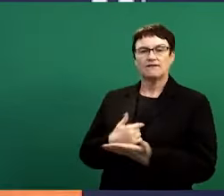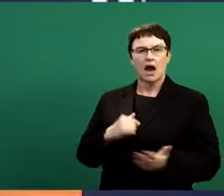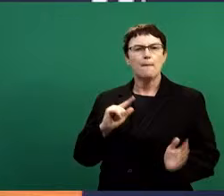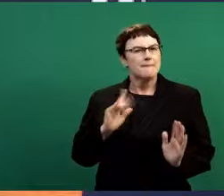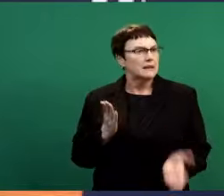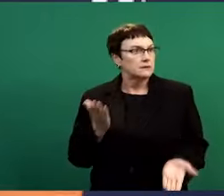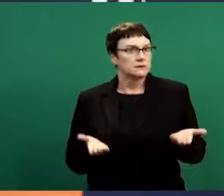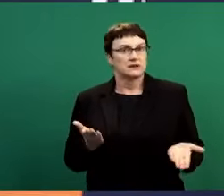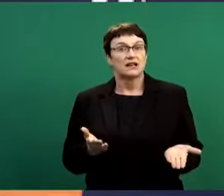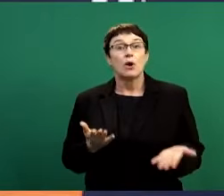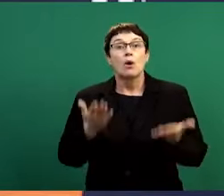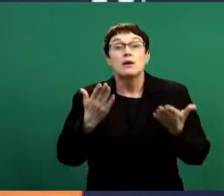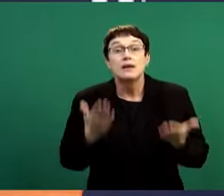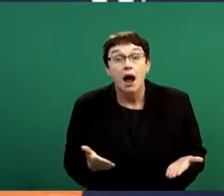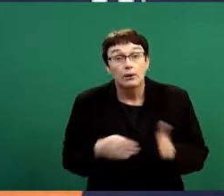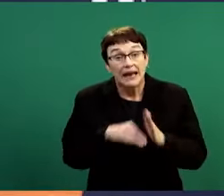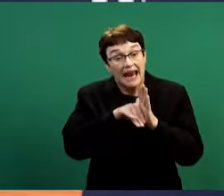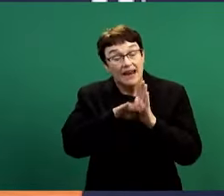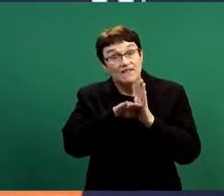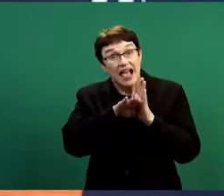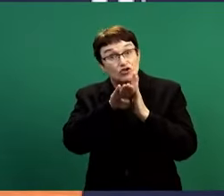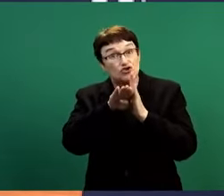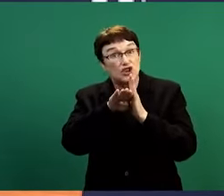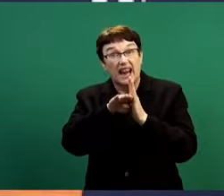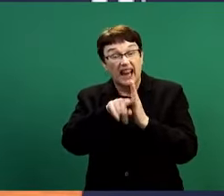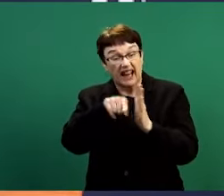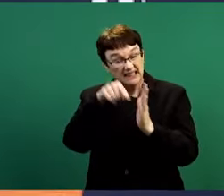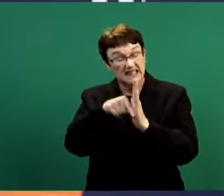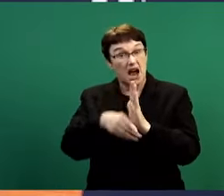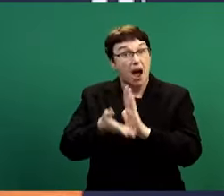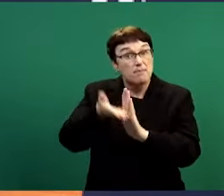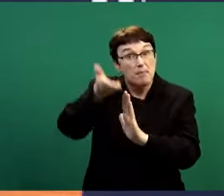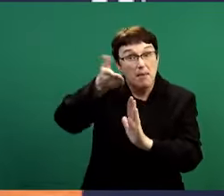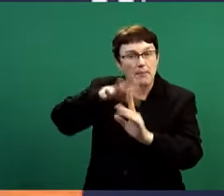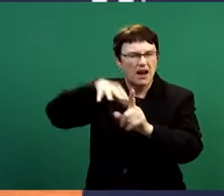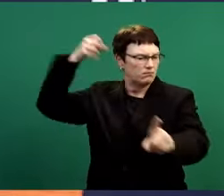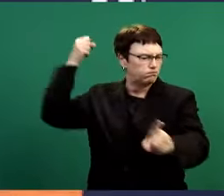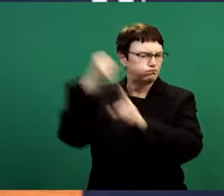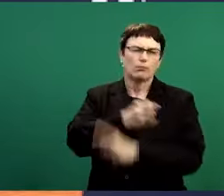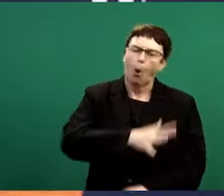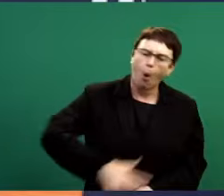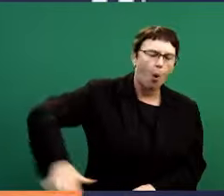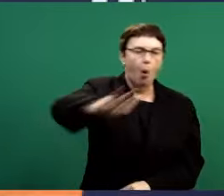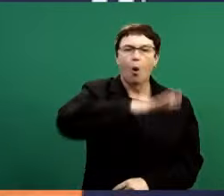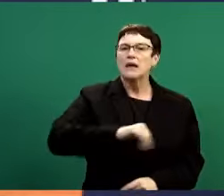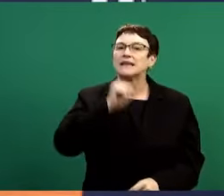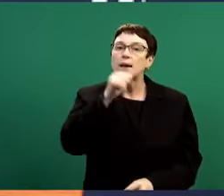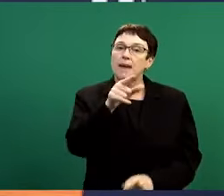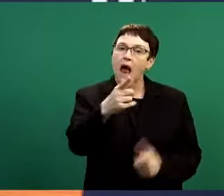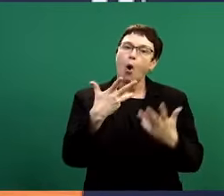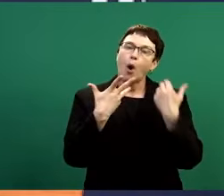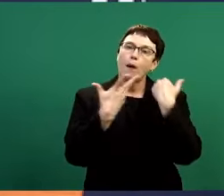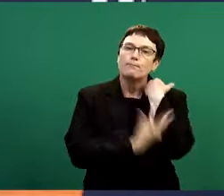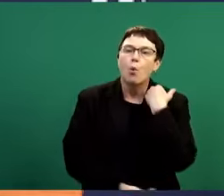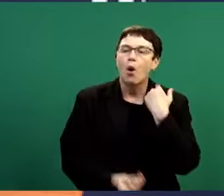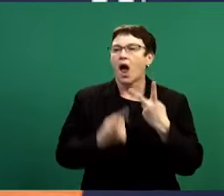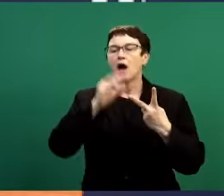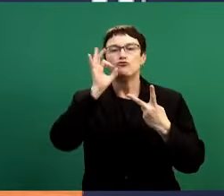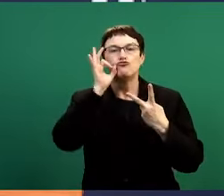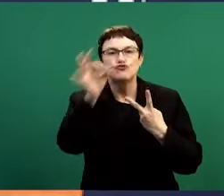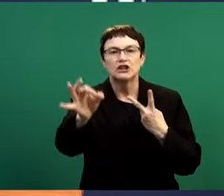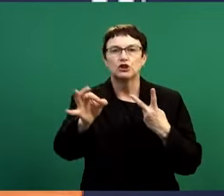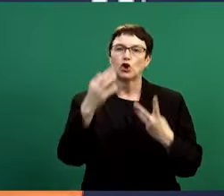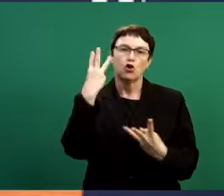us. Rich, poor, employed, unemployed. So let's get it clear.